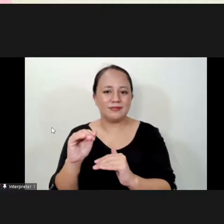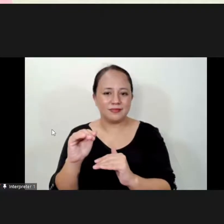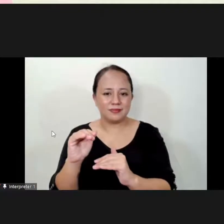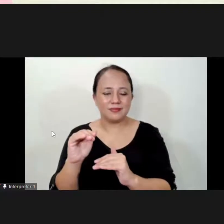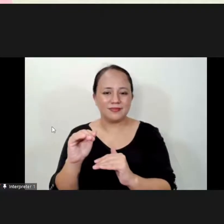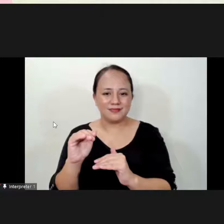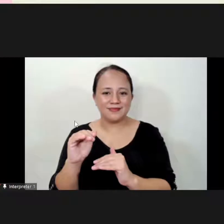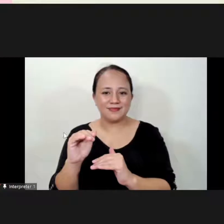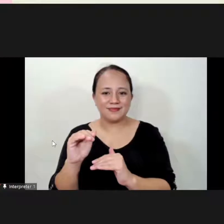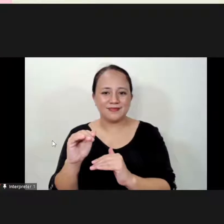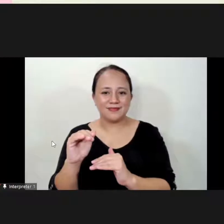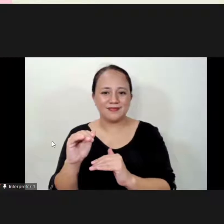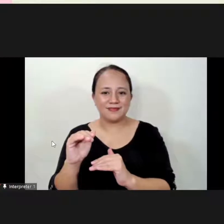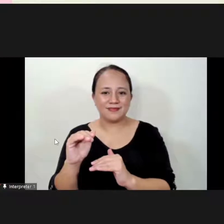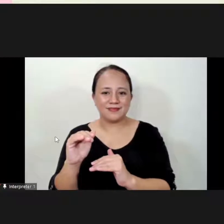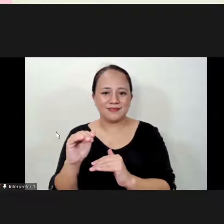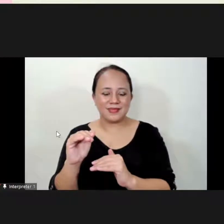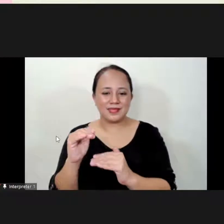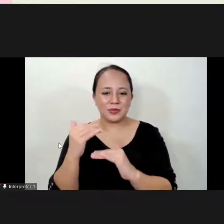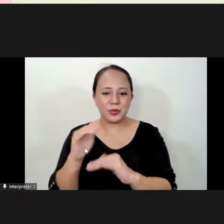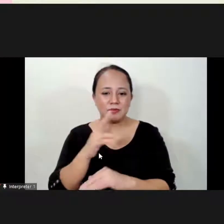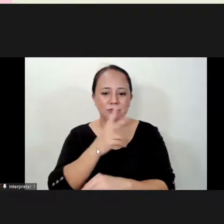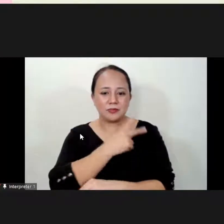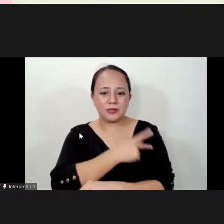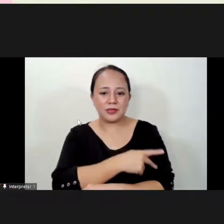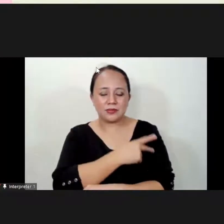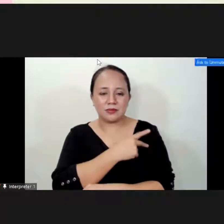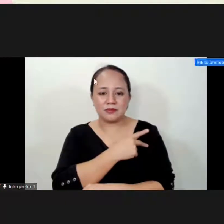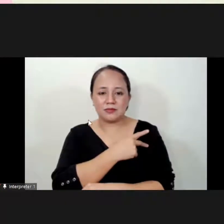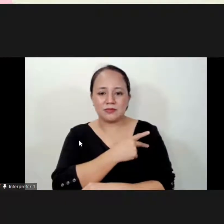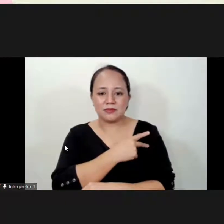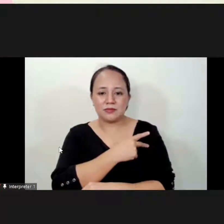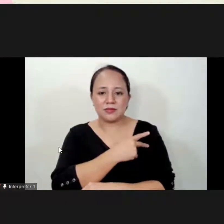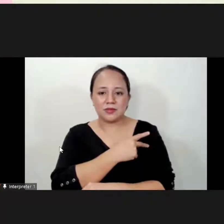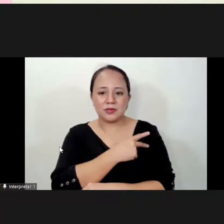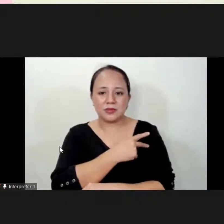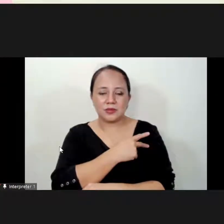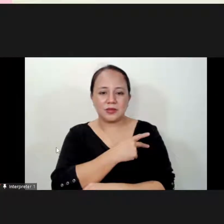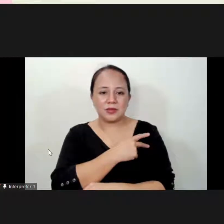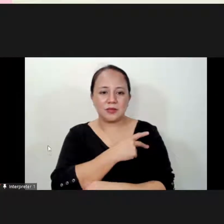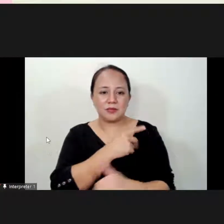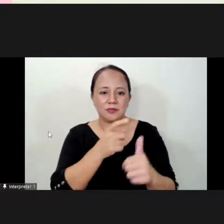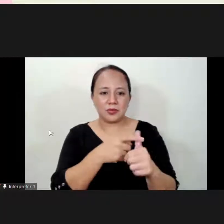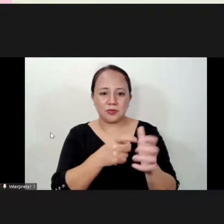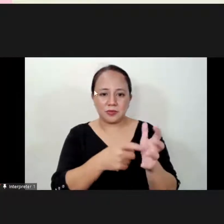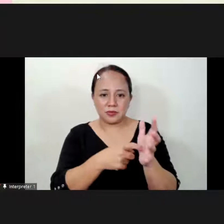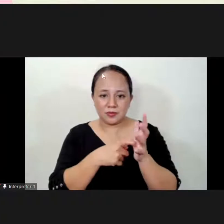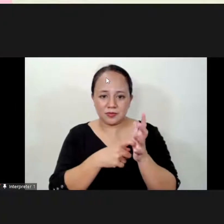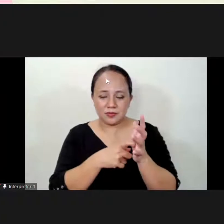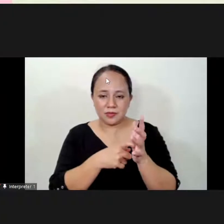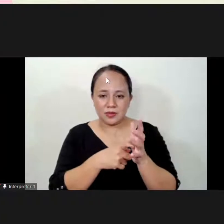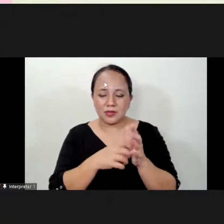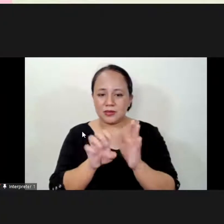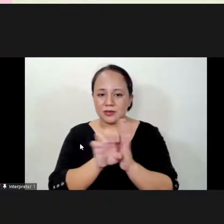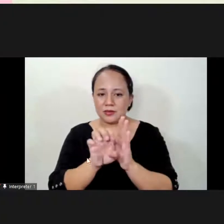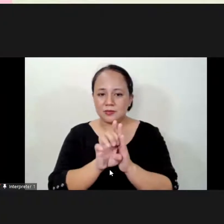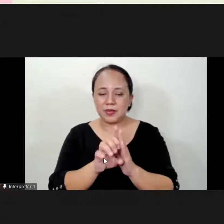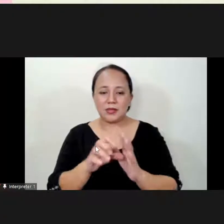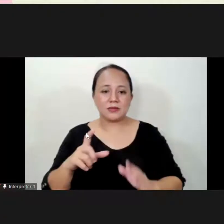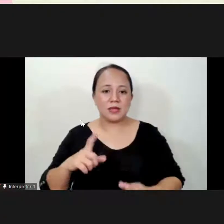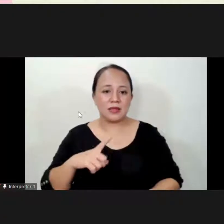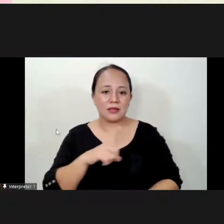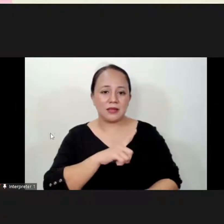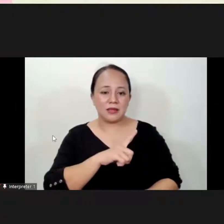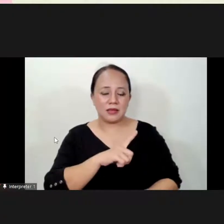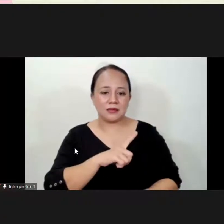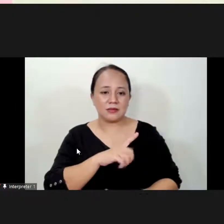their patients to those that are their primary mandate. For example, Lung Center, its